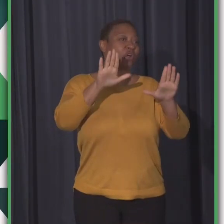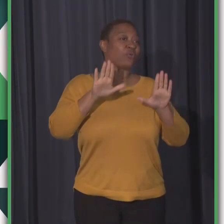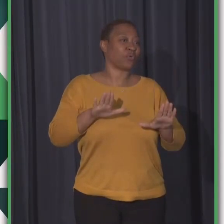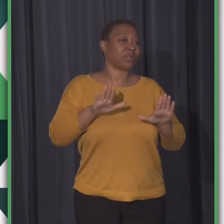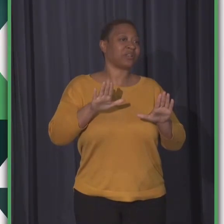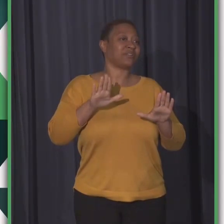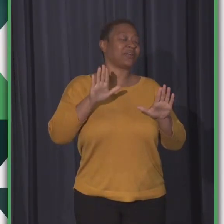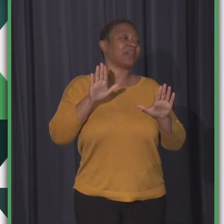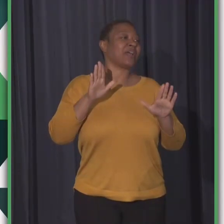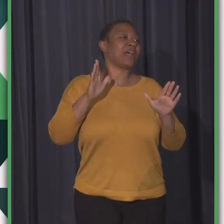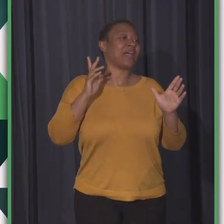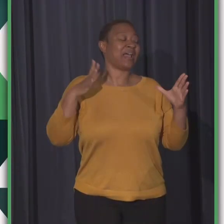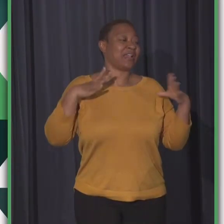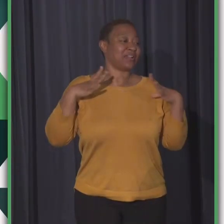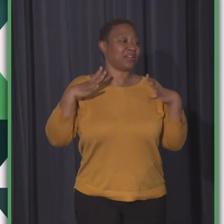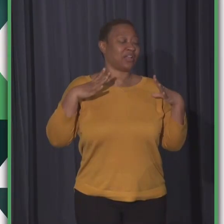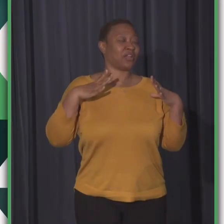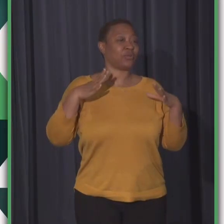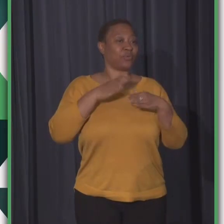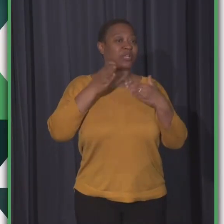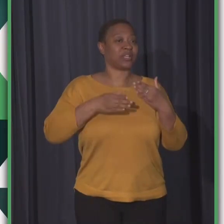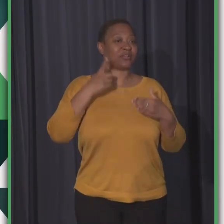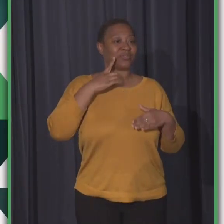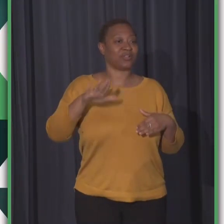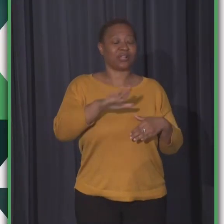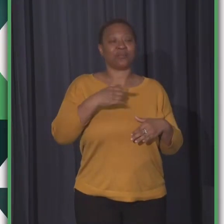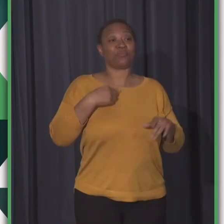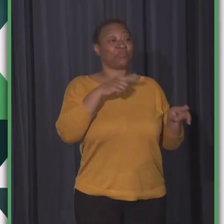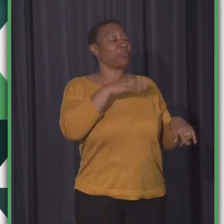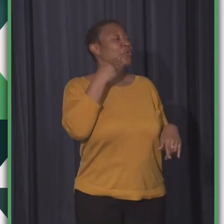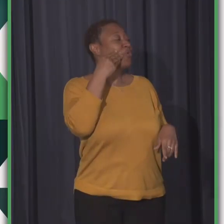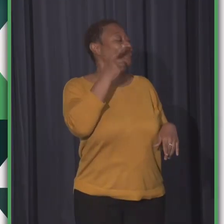wonderful holiday weekend with your family and friends. What